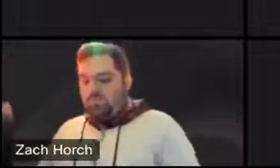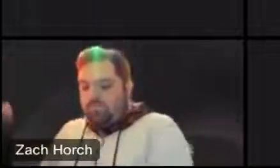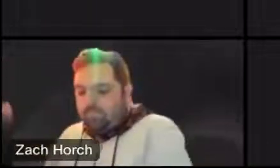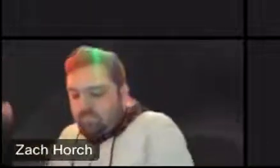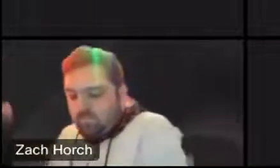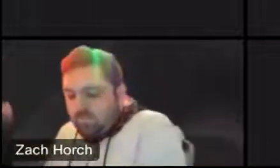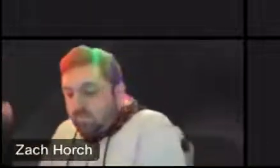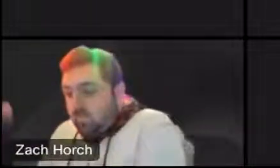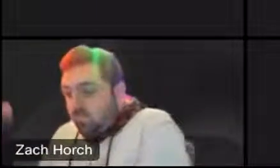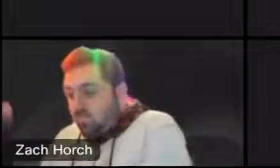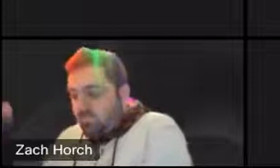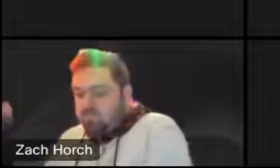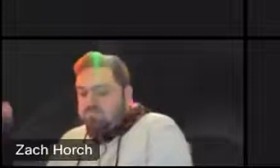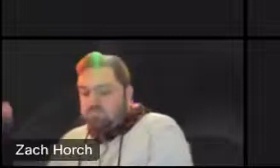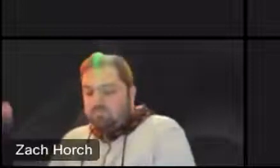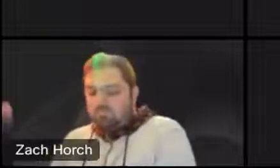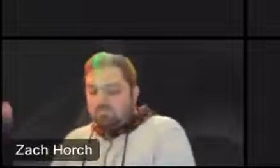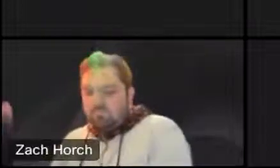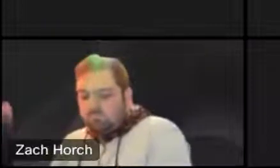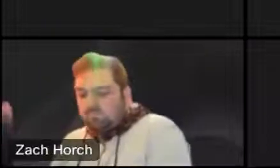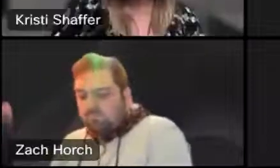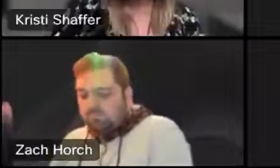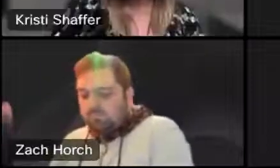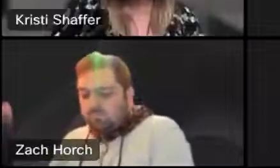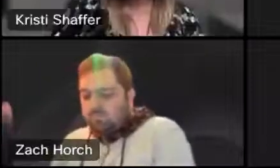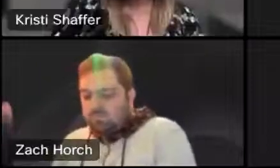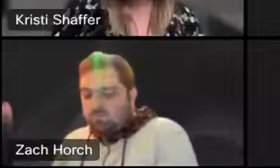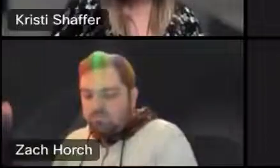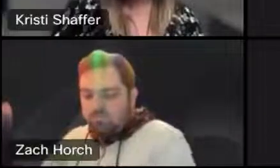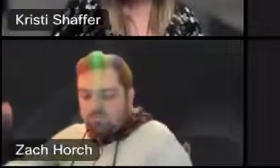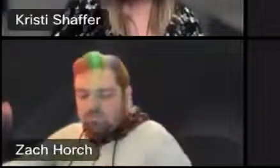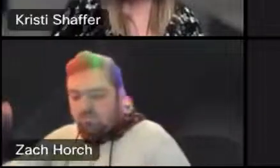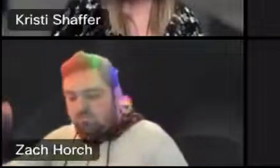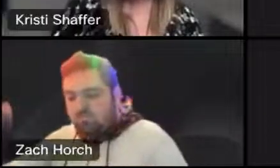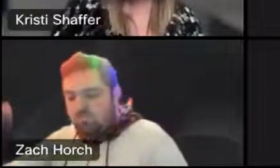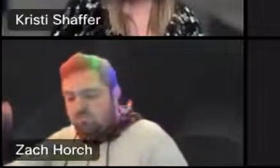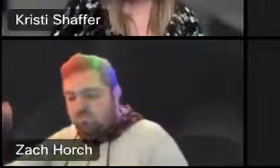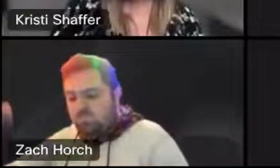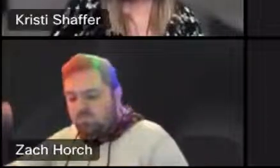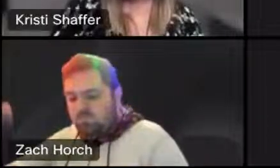had been, emailing with, especially for some of us that are a bit newer. So I think